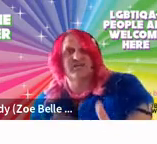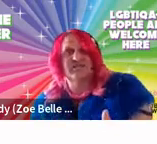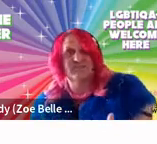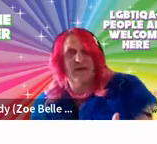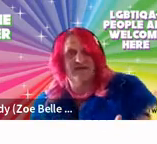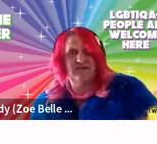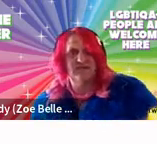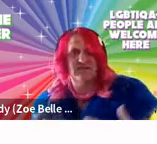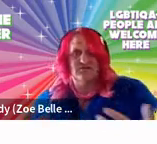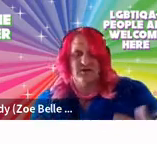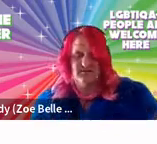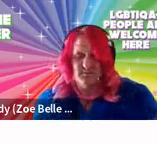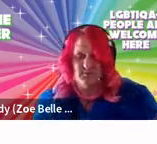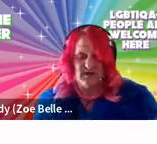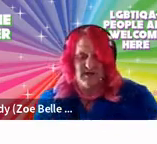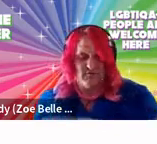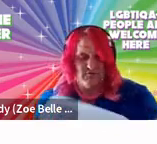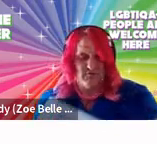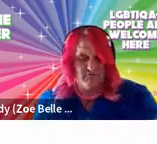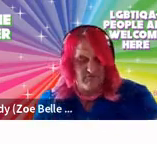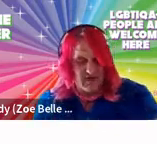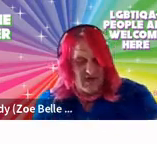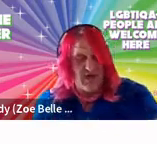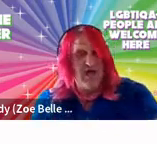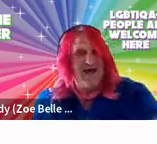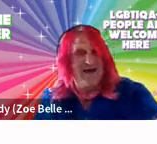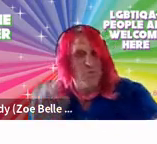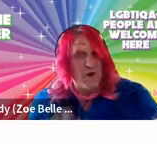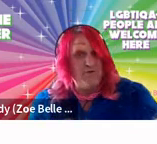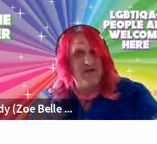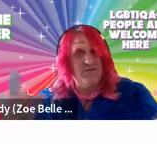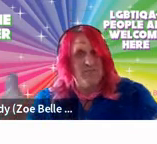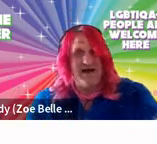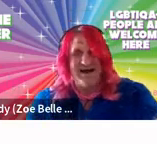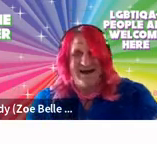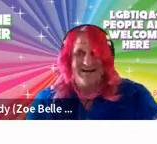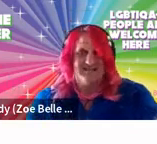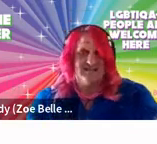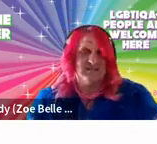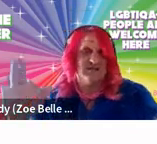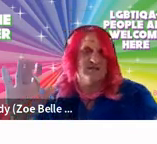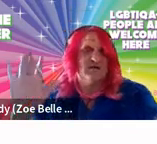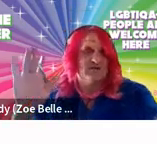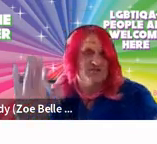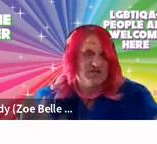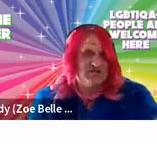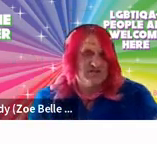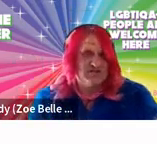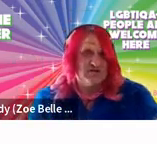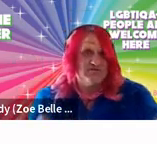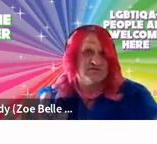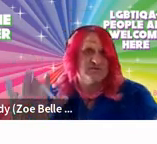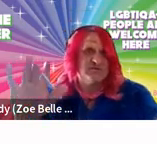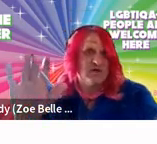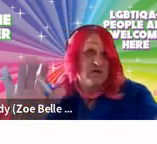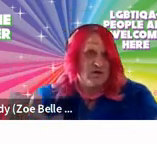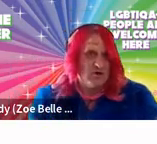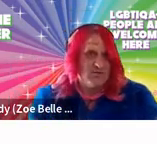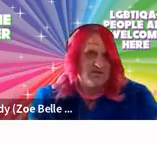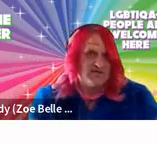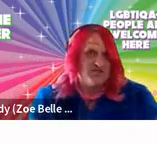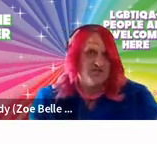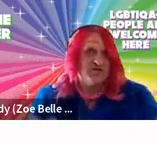around gendered spaces. Like trans people can have a real fear and worry about accessing gendered